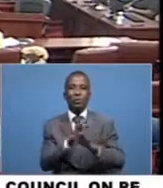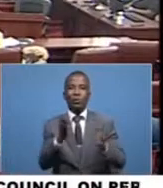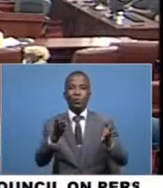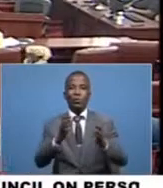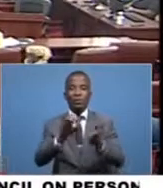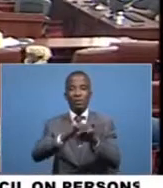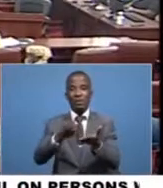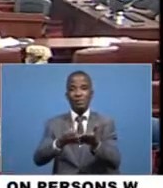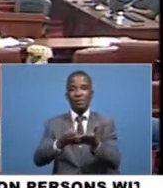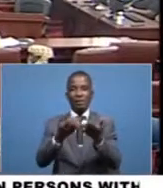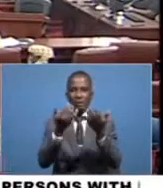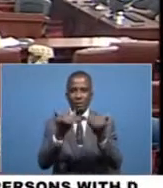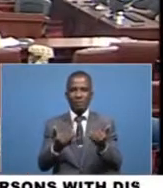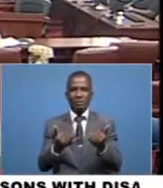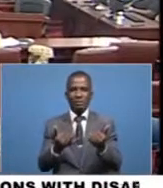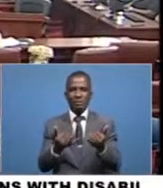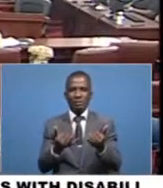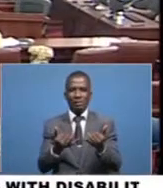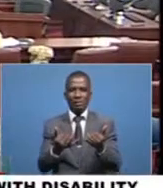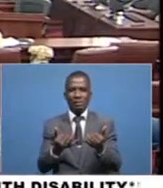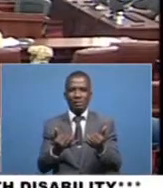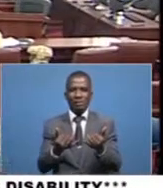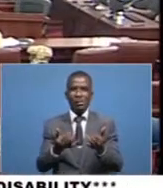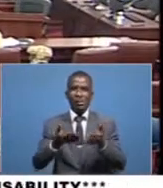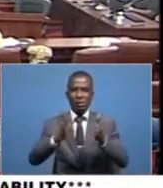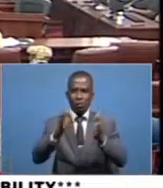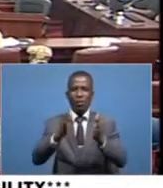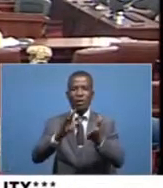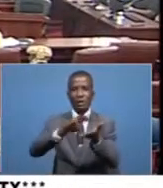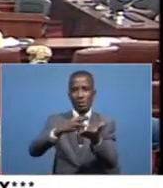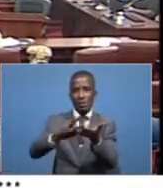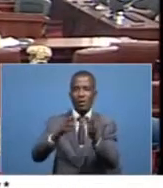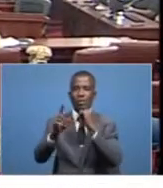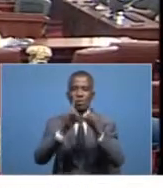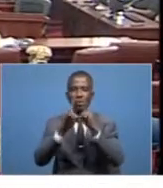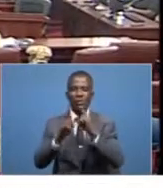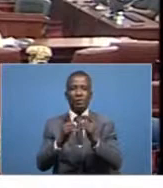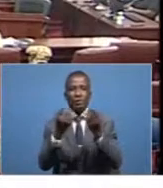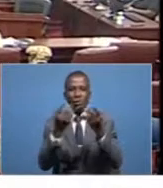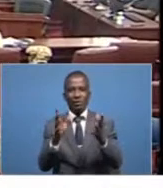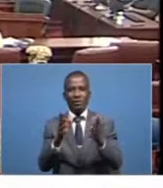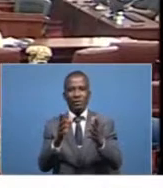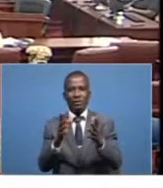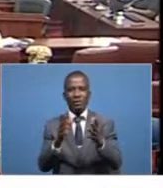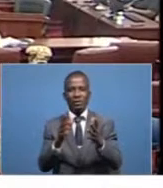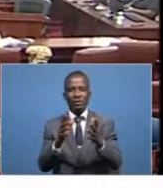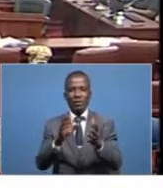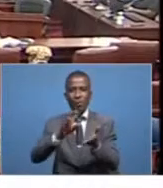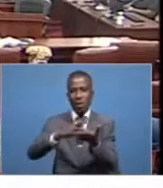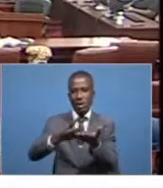are that they have both elected to adduce evidence in that they have filed and served